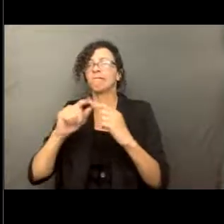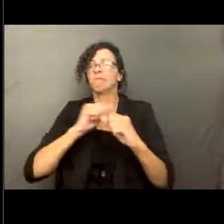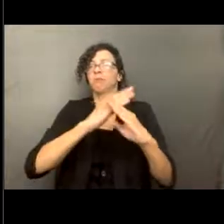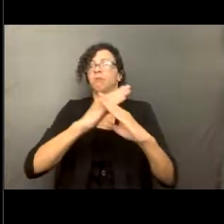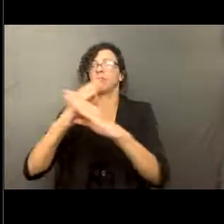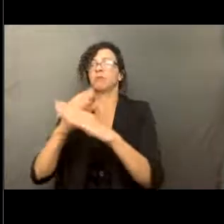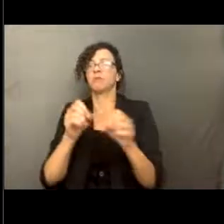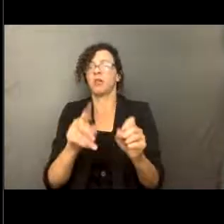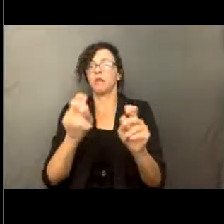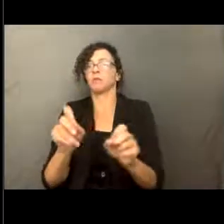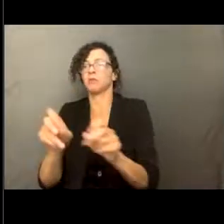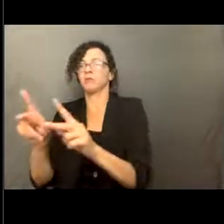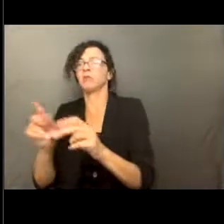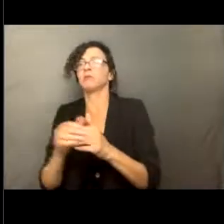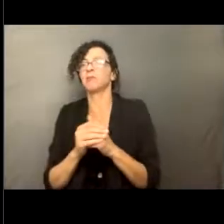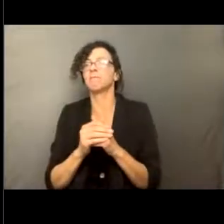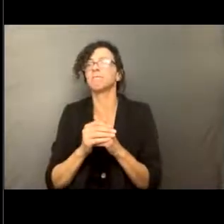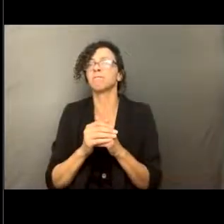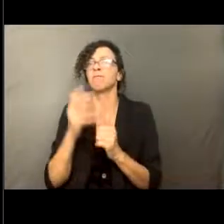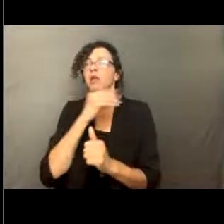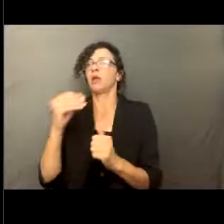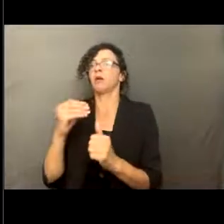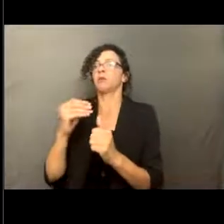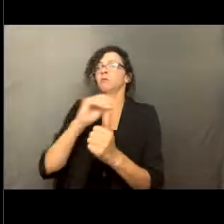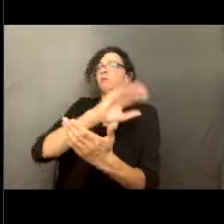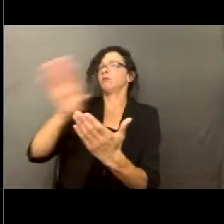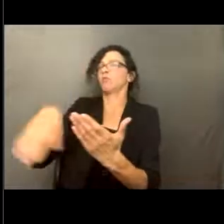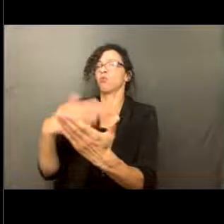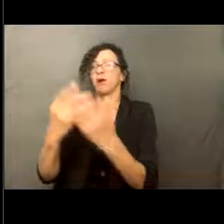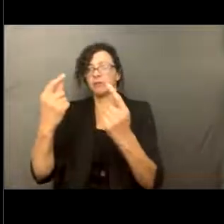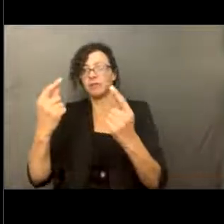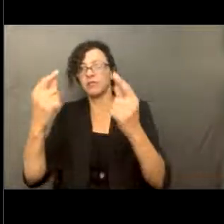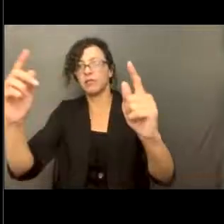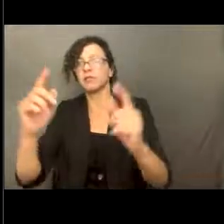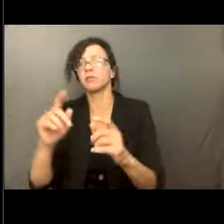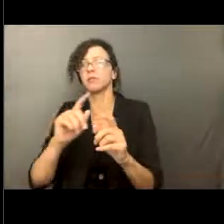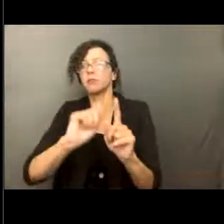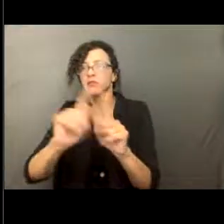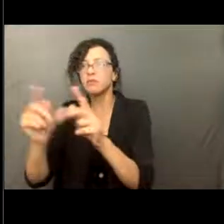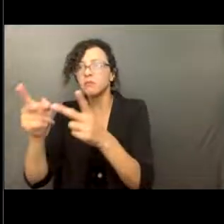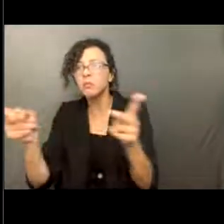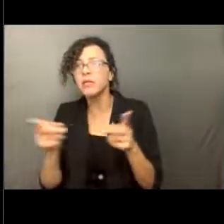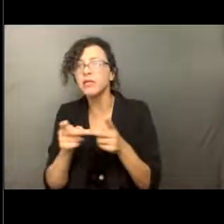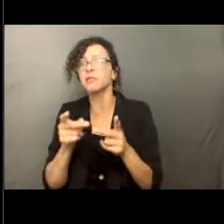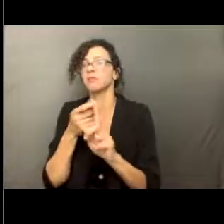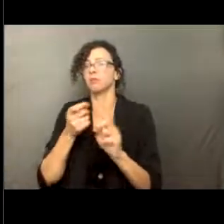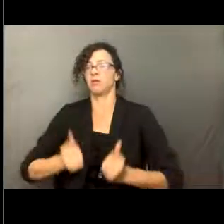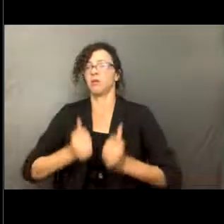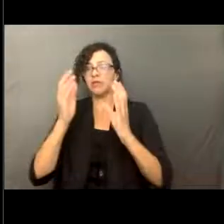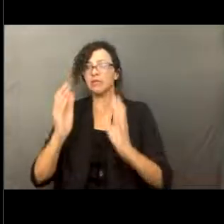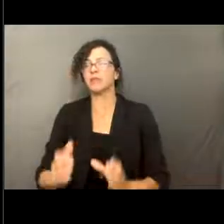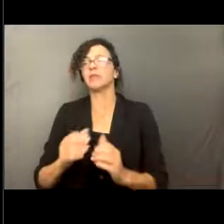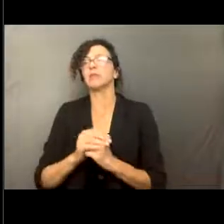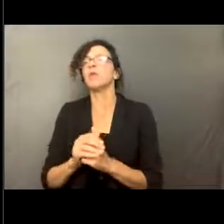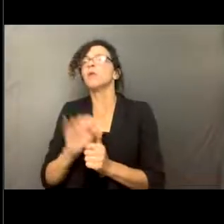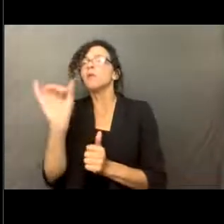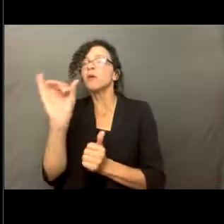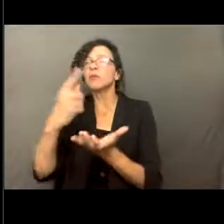residents. They talked about their concerns regarding pedestrian and bike safety within the community. And then